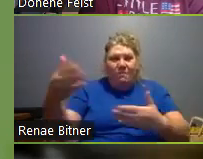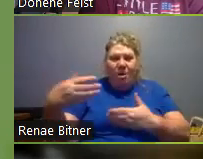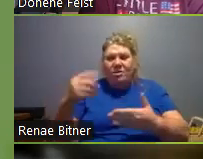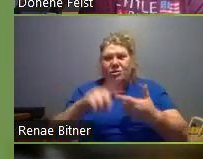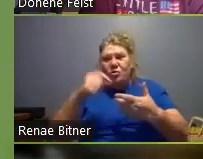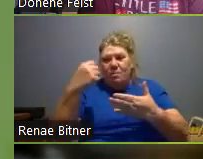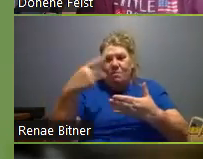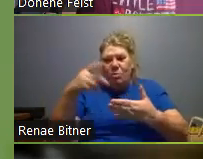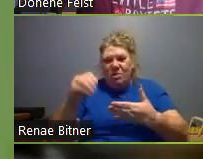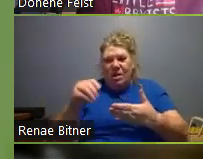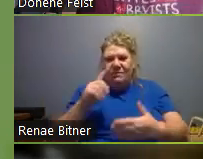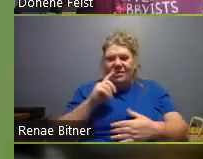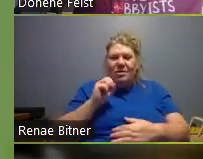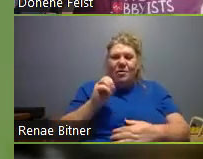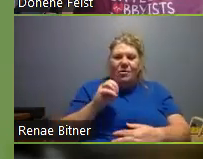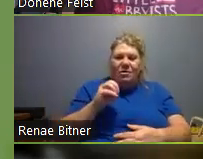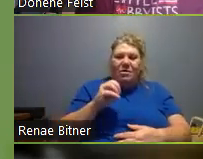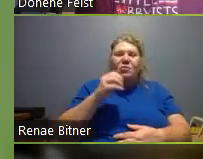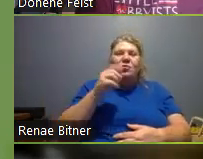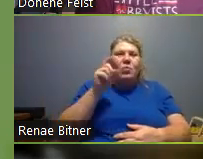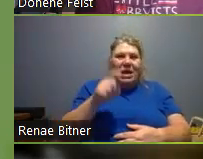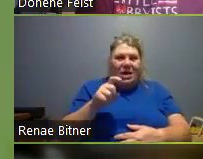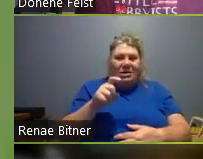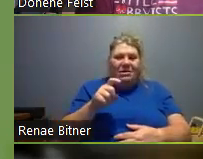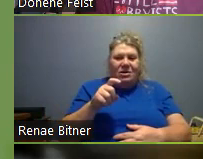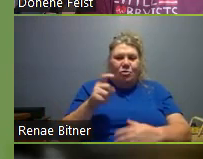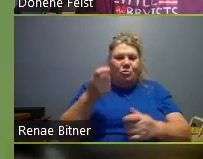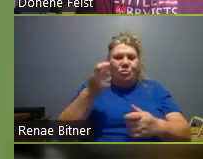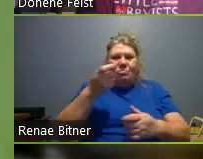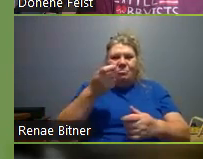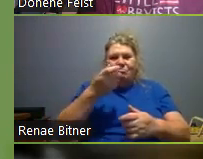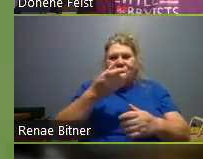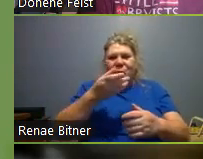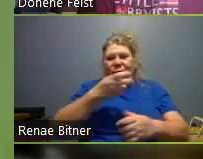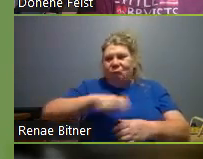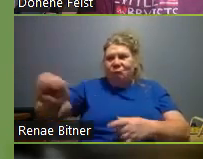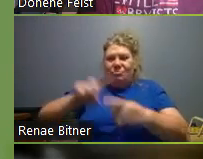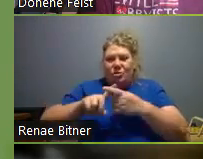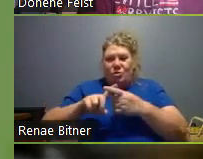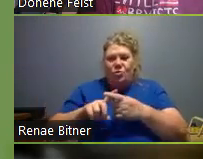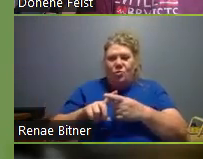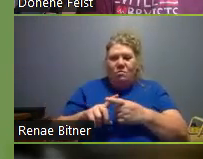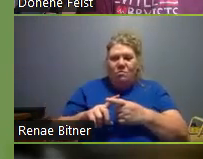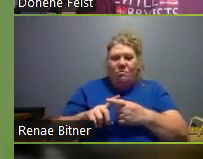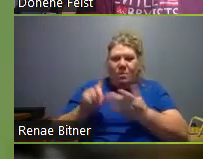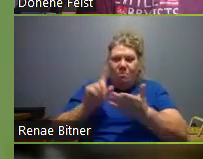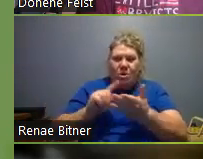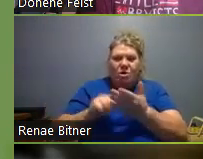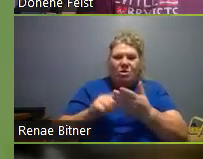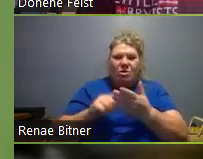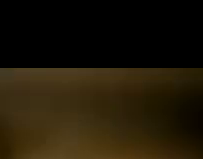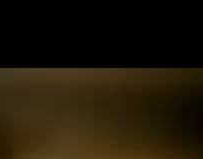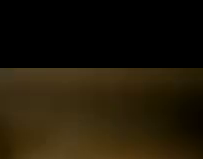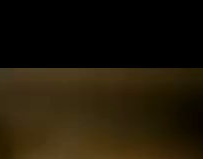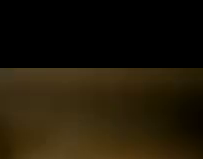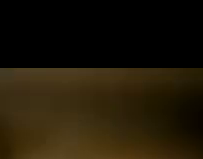been kind of nice, but, we had to switch things up a little bit. So anyway, if, I'm gonna stop